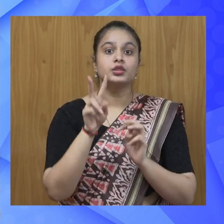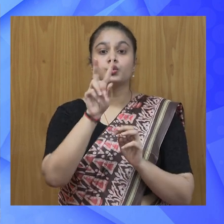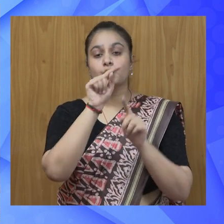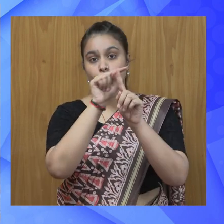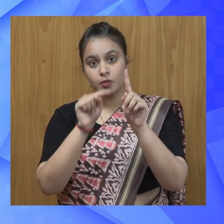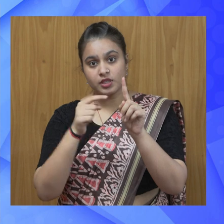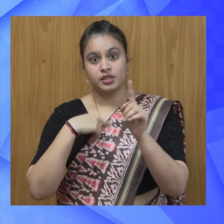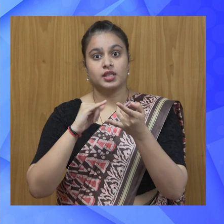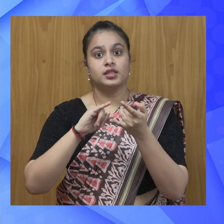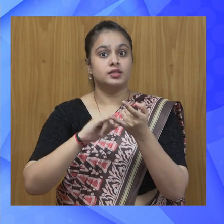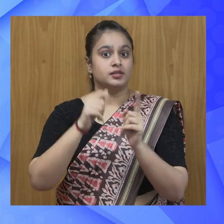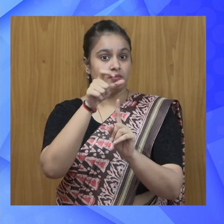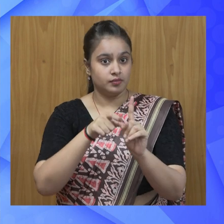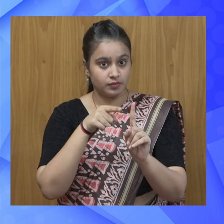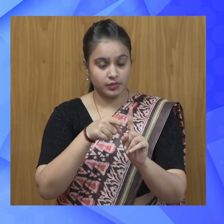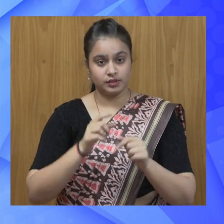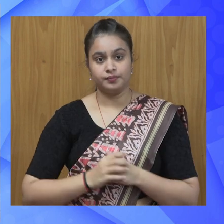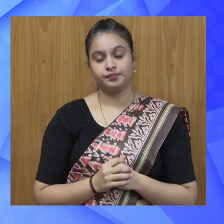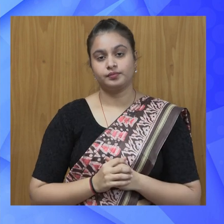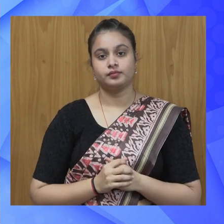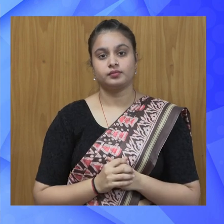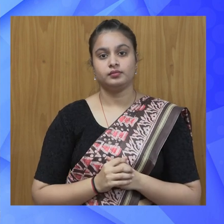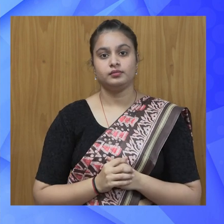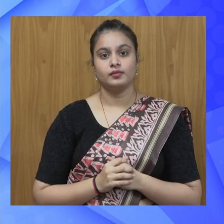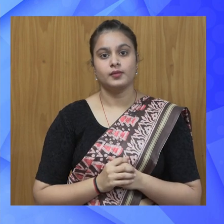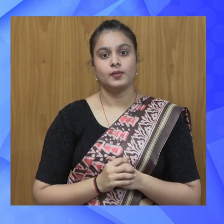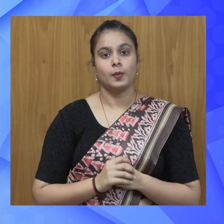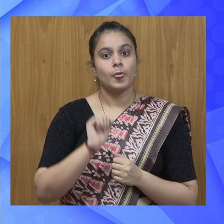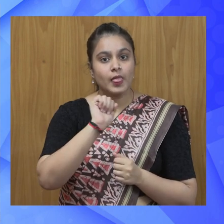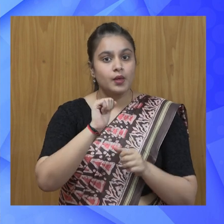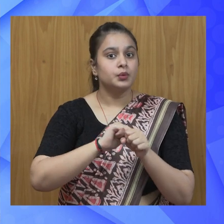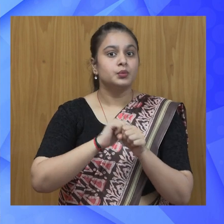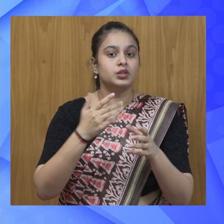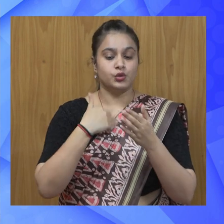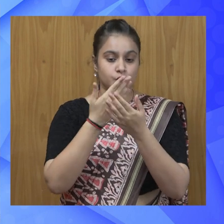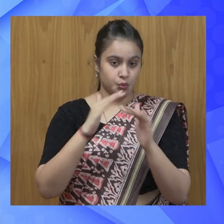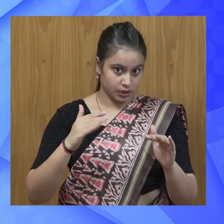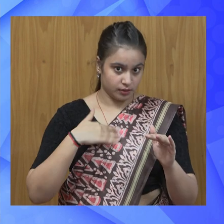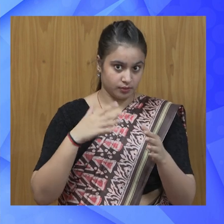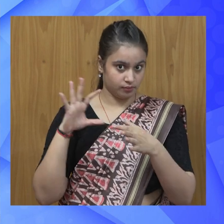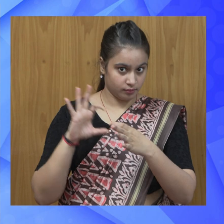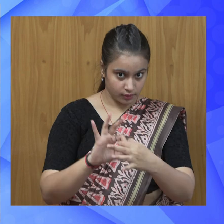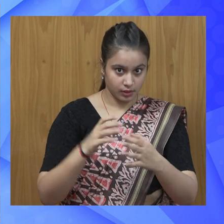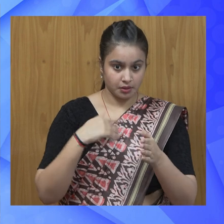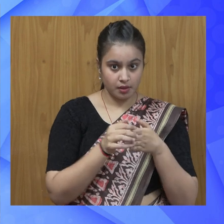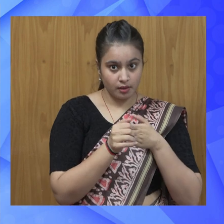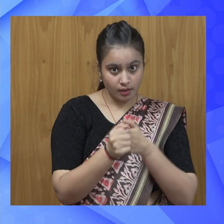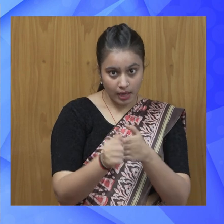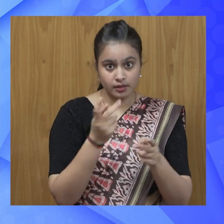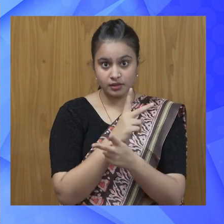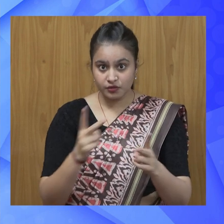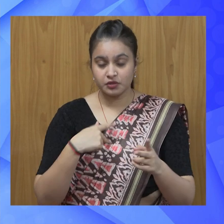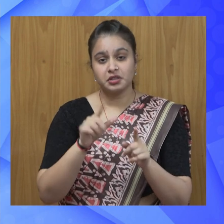scientists by Stanford University. Sir has also been dealing with students and has guided number of